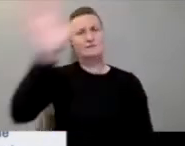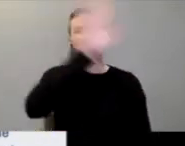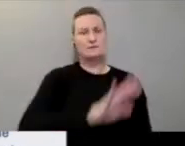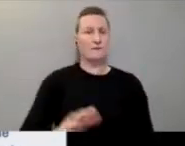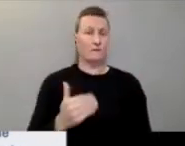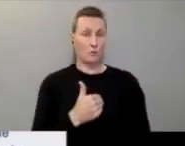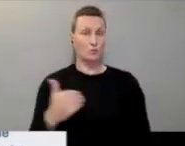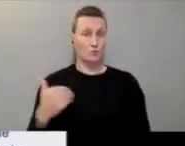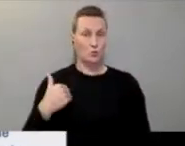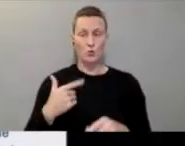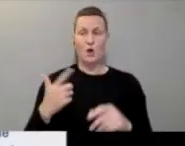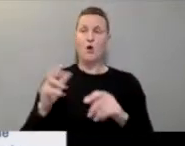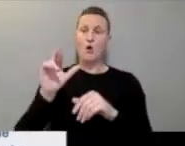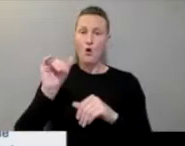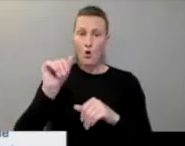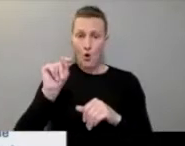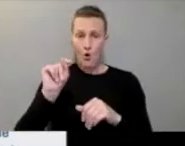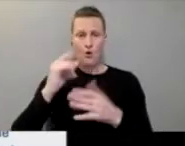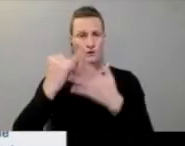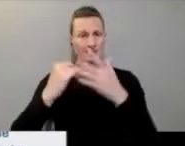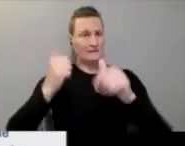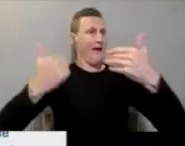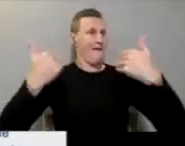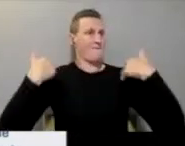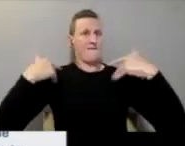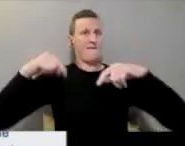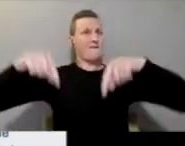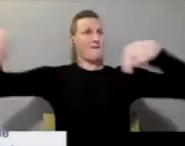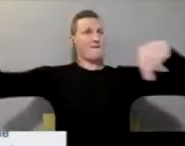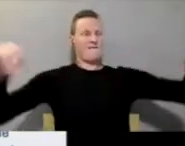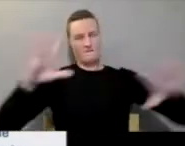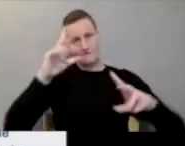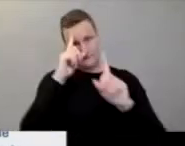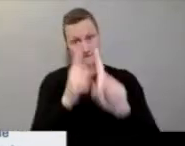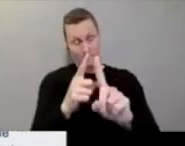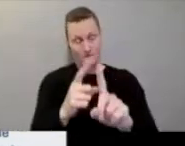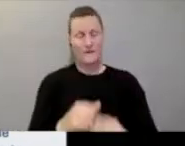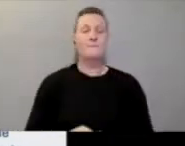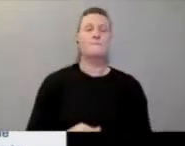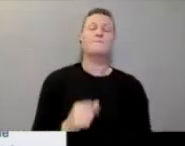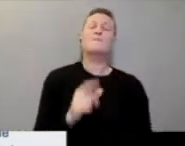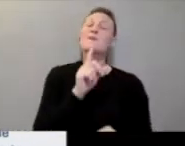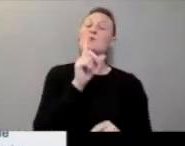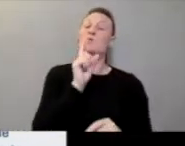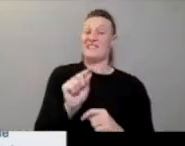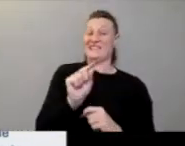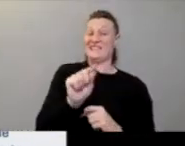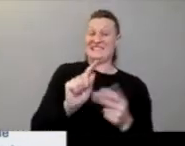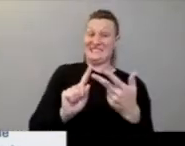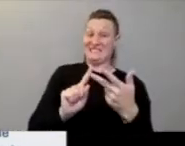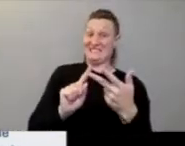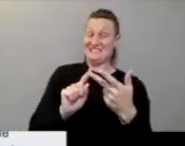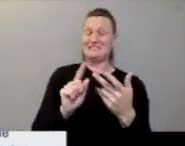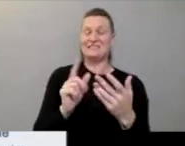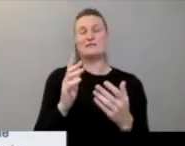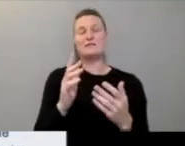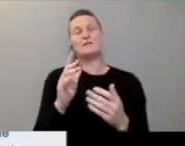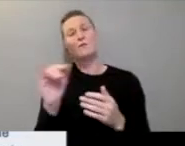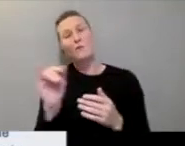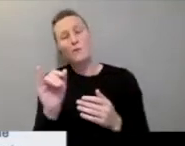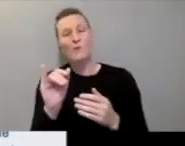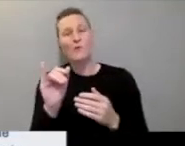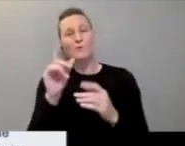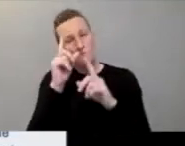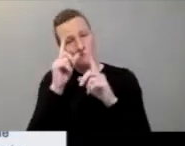it also is, there's another side to the everywhere pillar, which is really doing a much better job at interpreting and